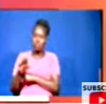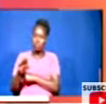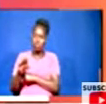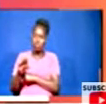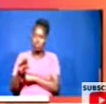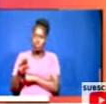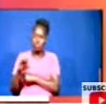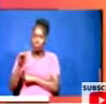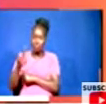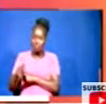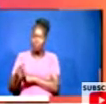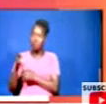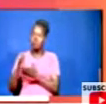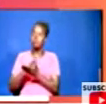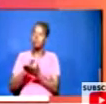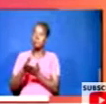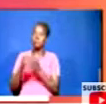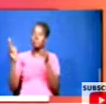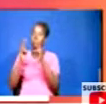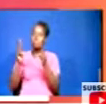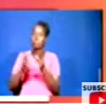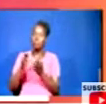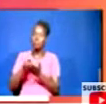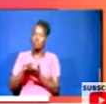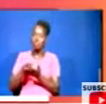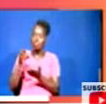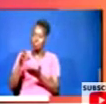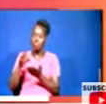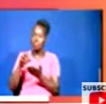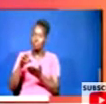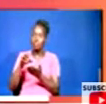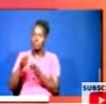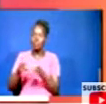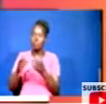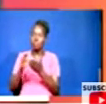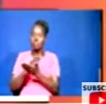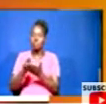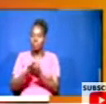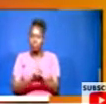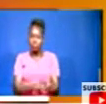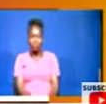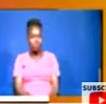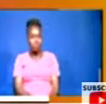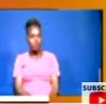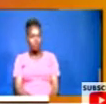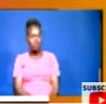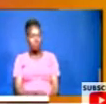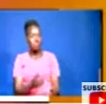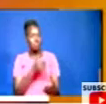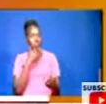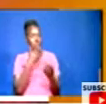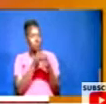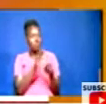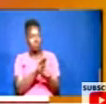bite of the international pie in terms of market share. Very well. Yeah. Well, Daktari, thank you very much indeed